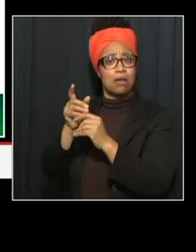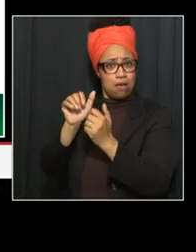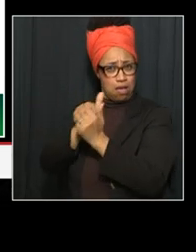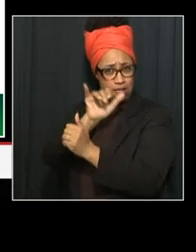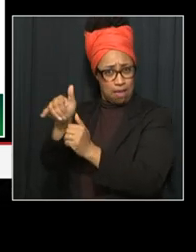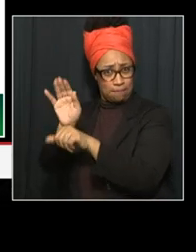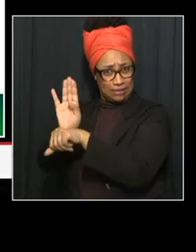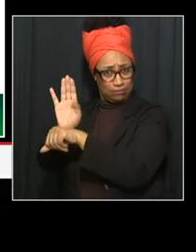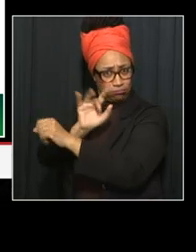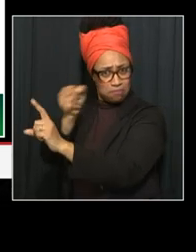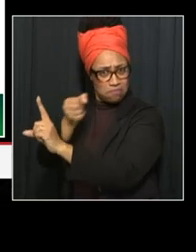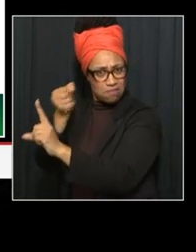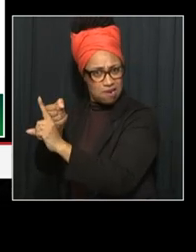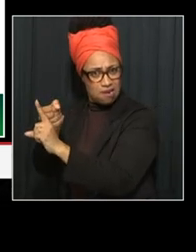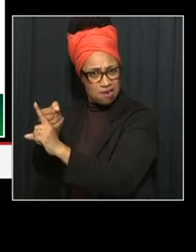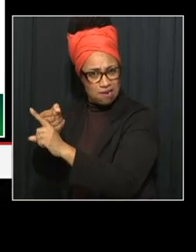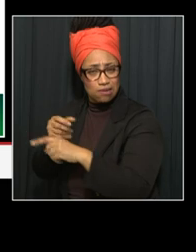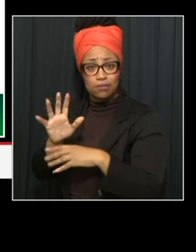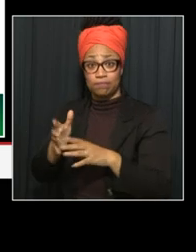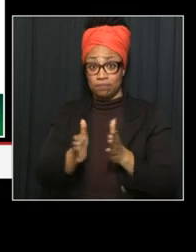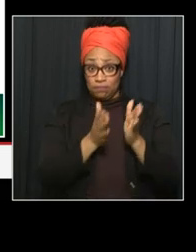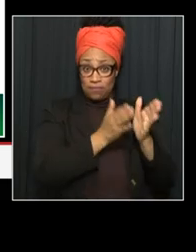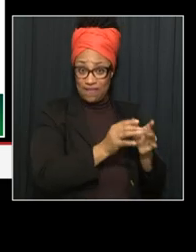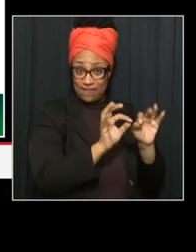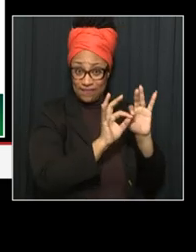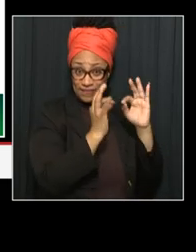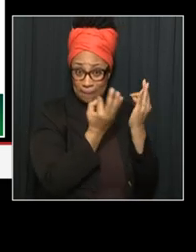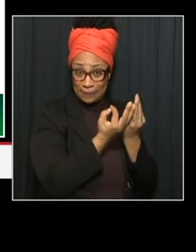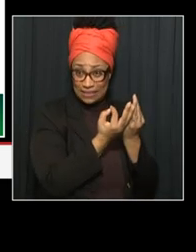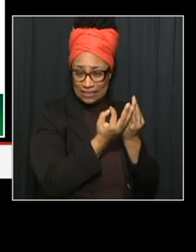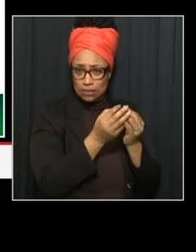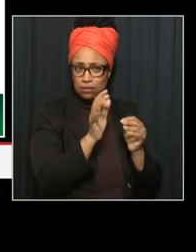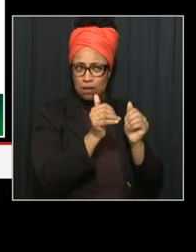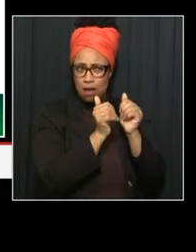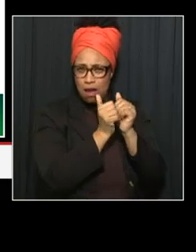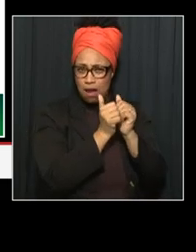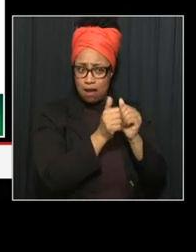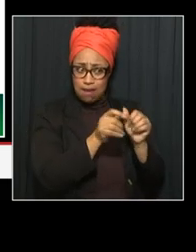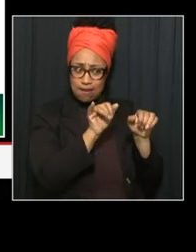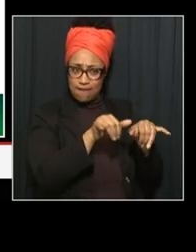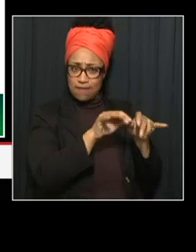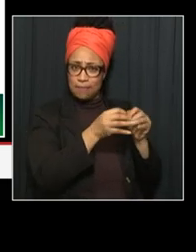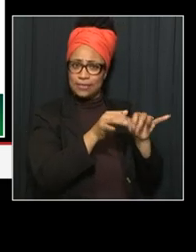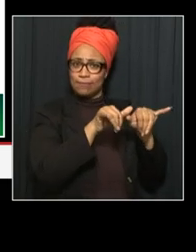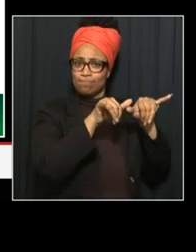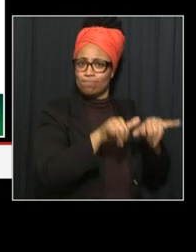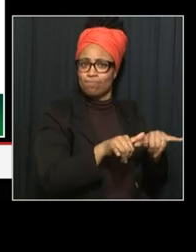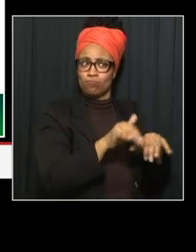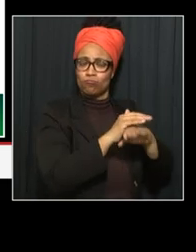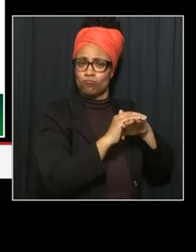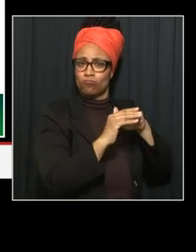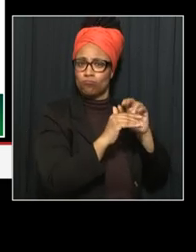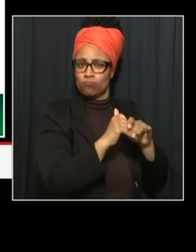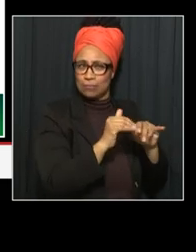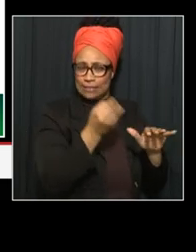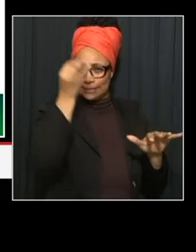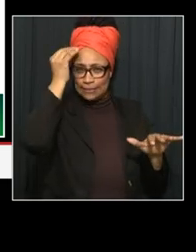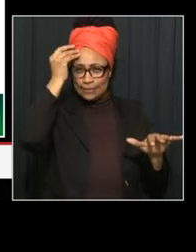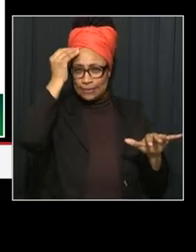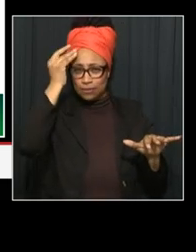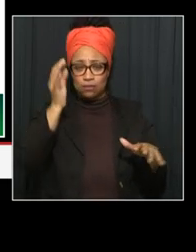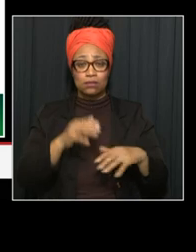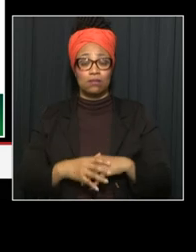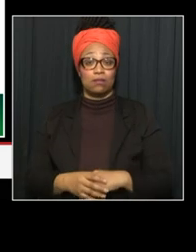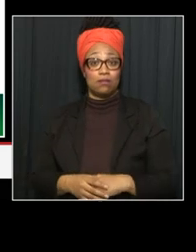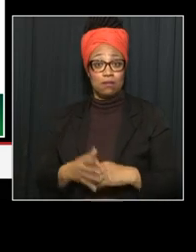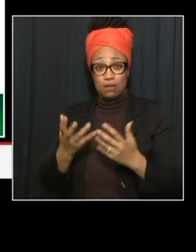and residents that we have and attract new ones, and how do we make investments that fund programs so that we